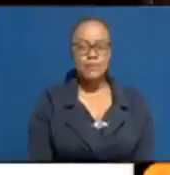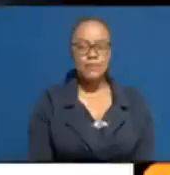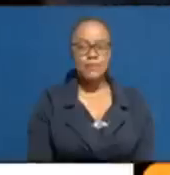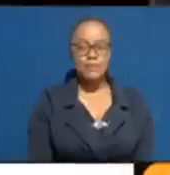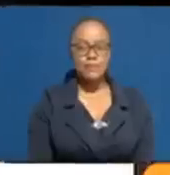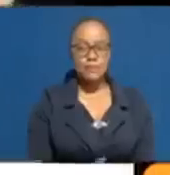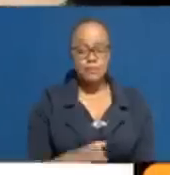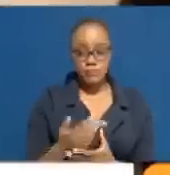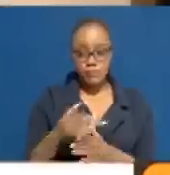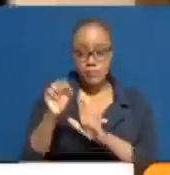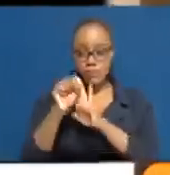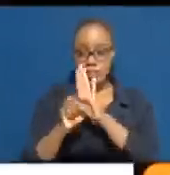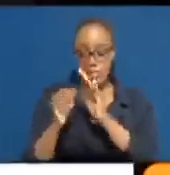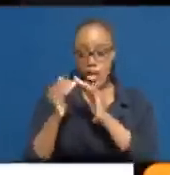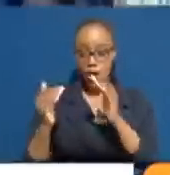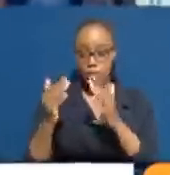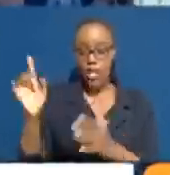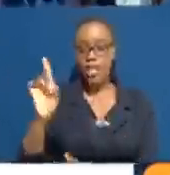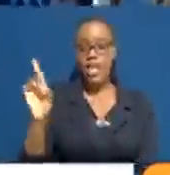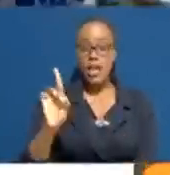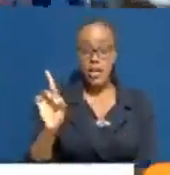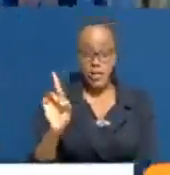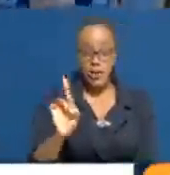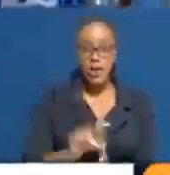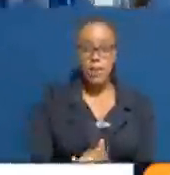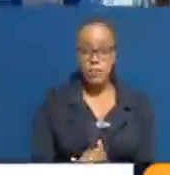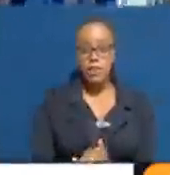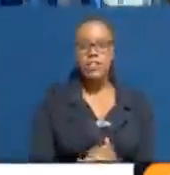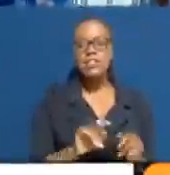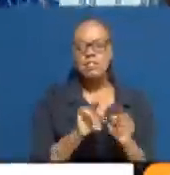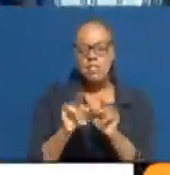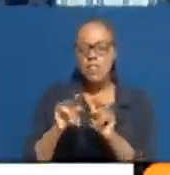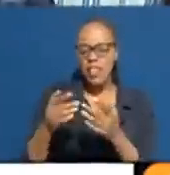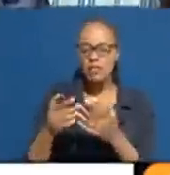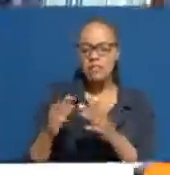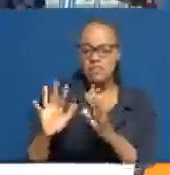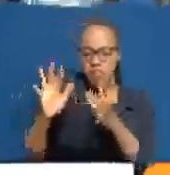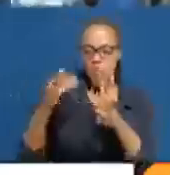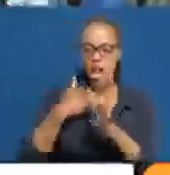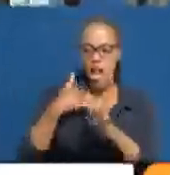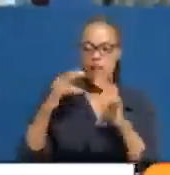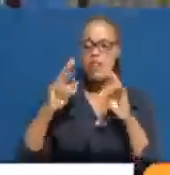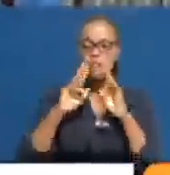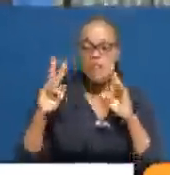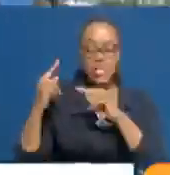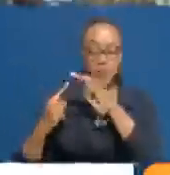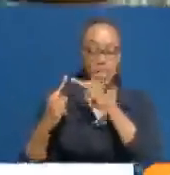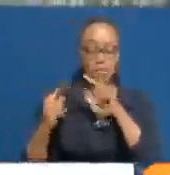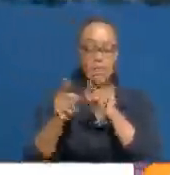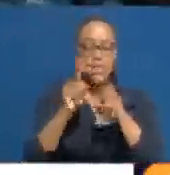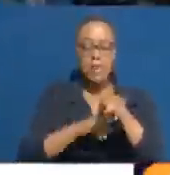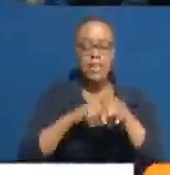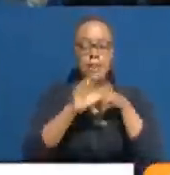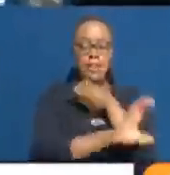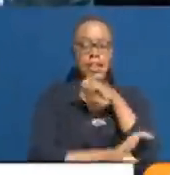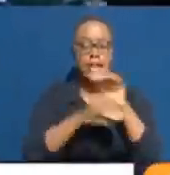At State House Nairobi, the delegation led by U.S. Senator Chris Coons commended the president for the peace experienced during the country's